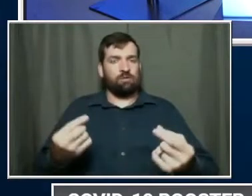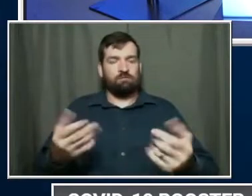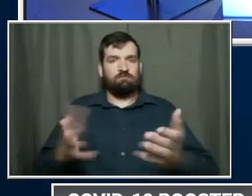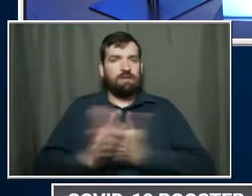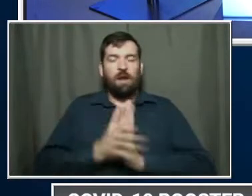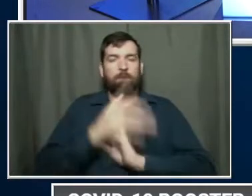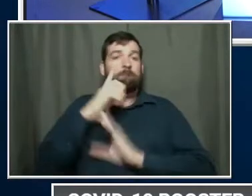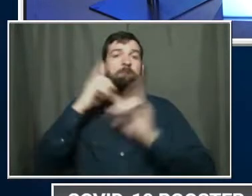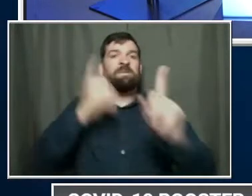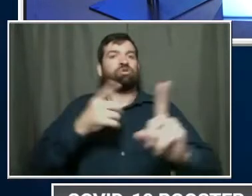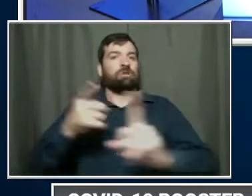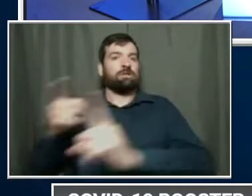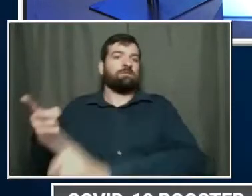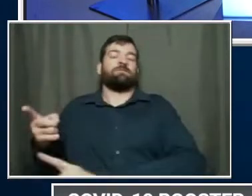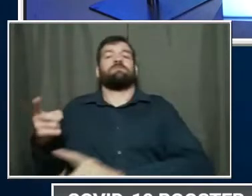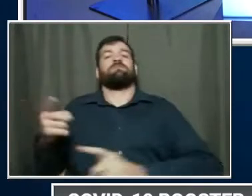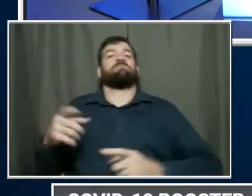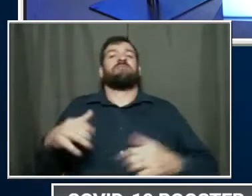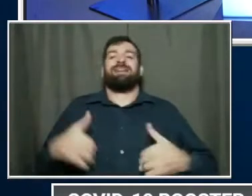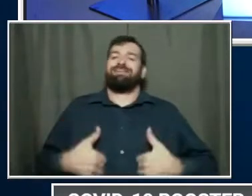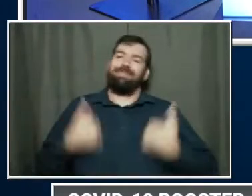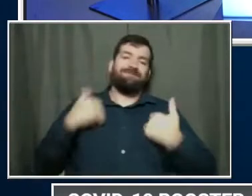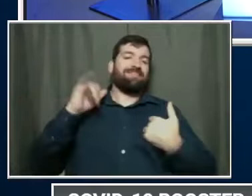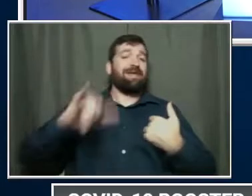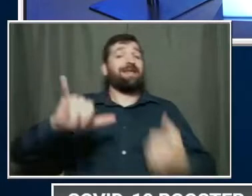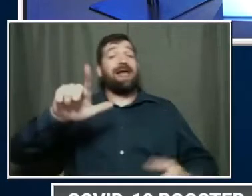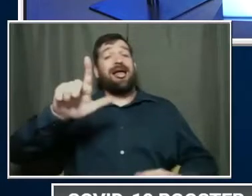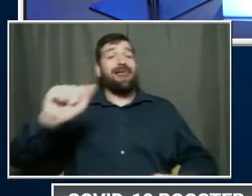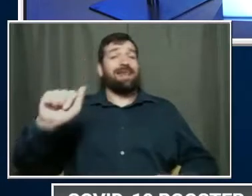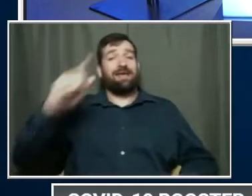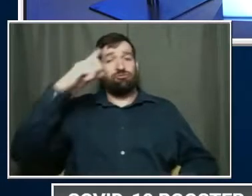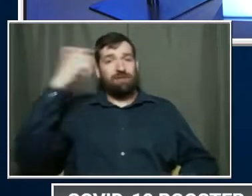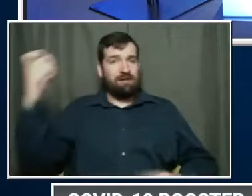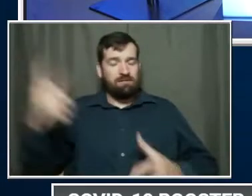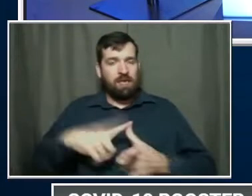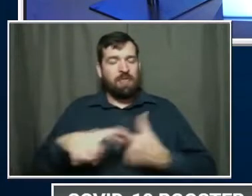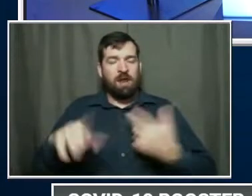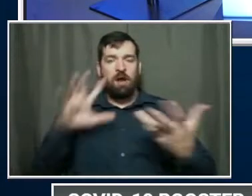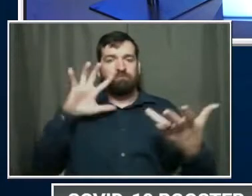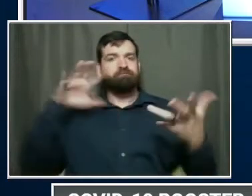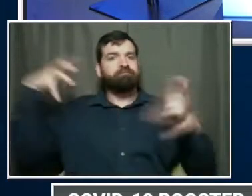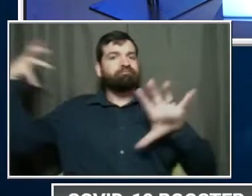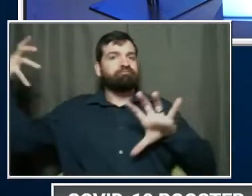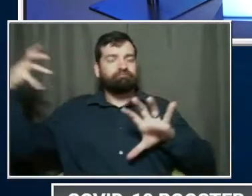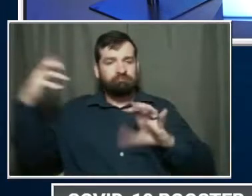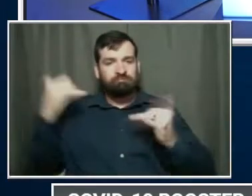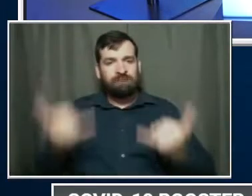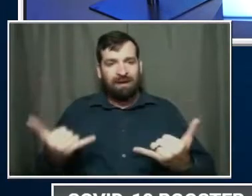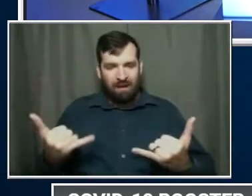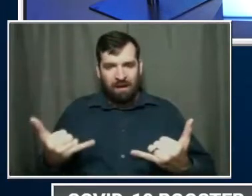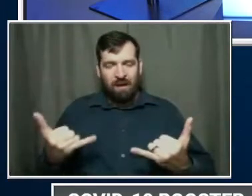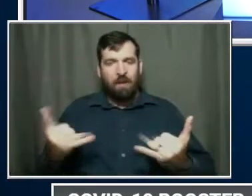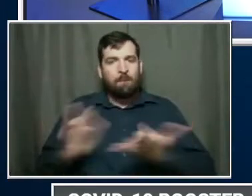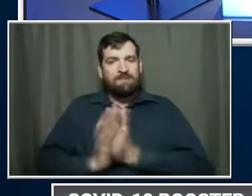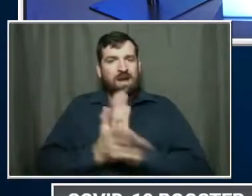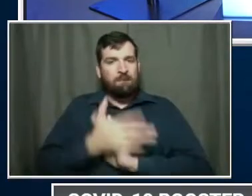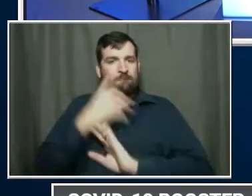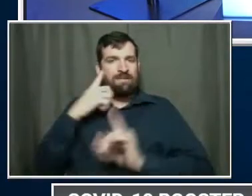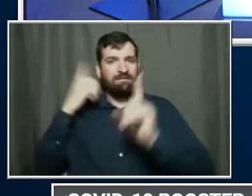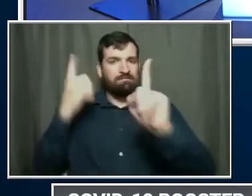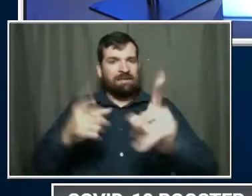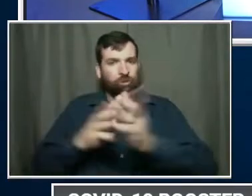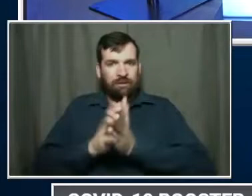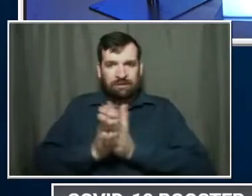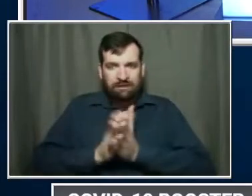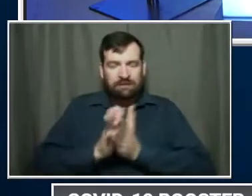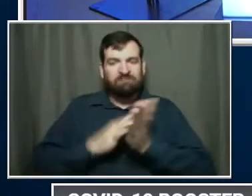out there living that LA dream, and then this halt in your life happens, and now you've kind of turned into this mission of talking